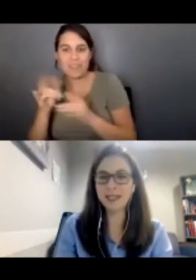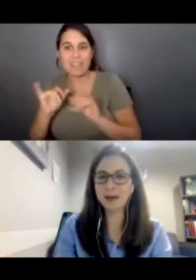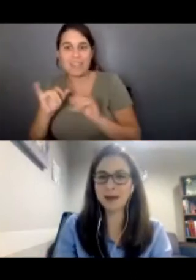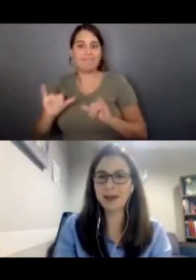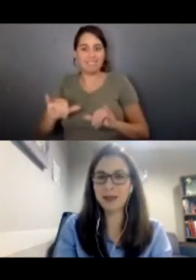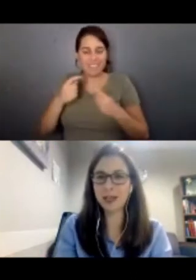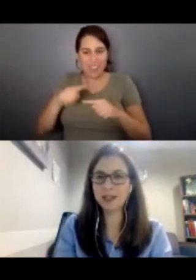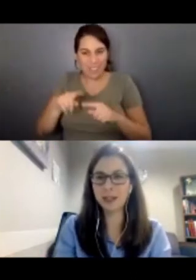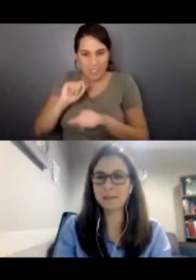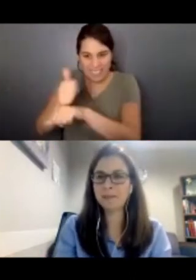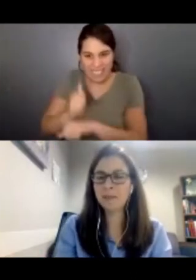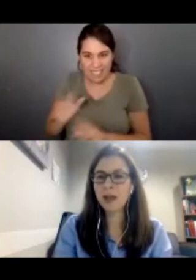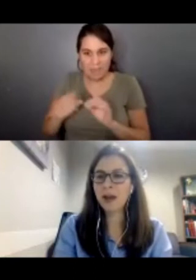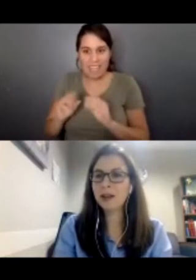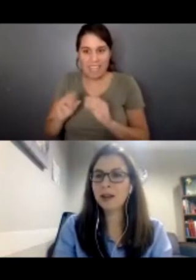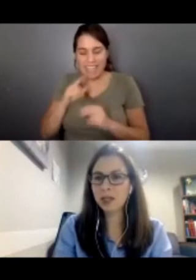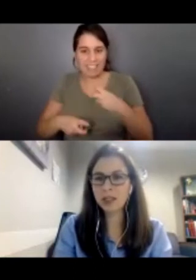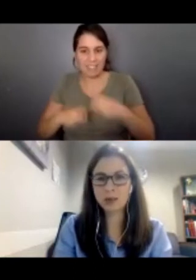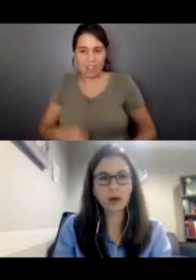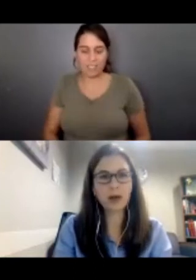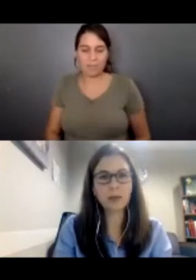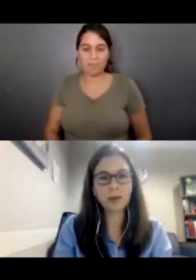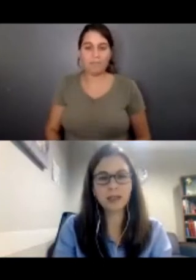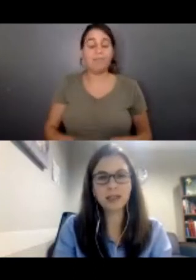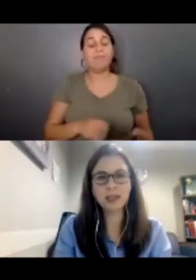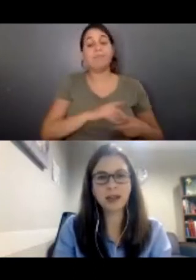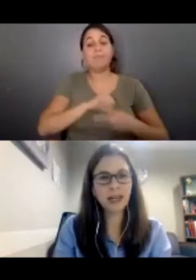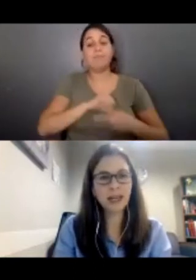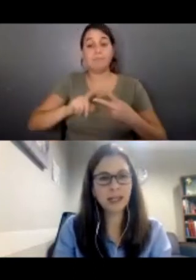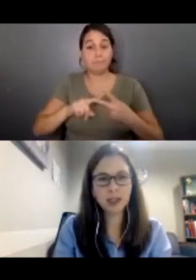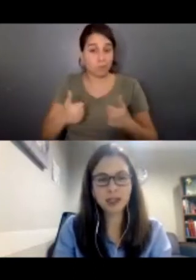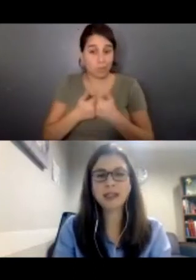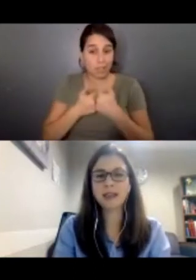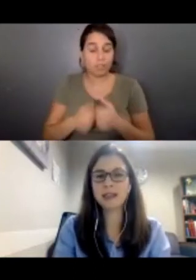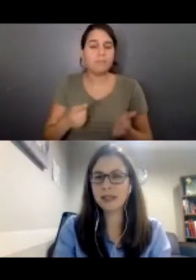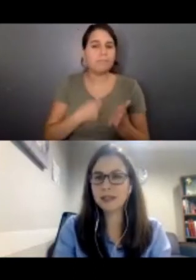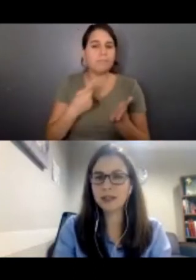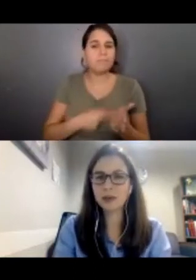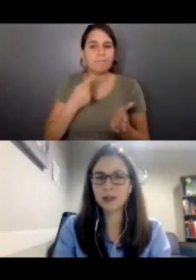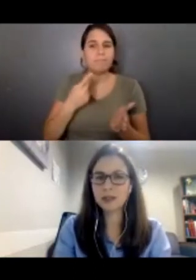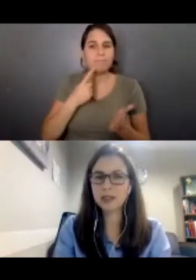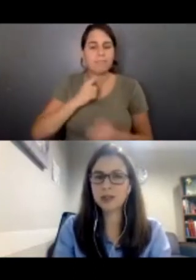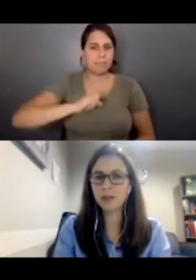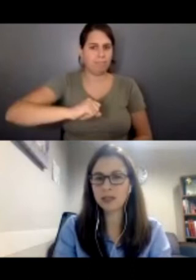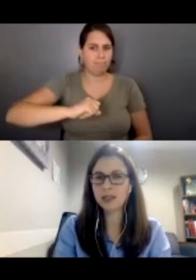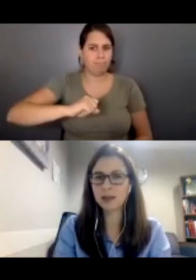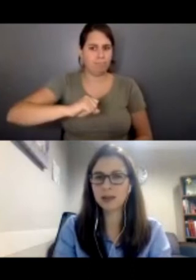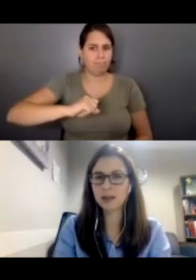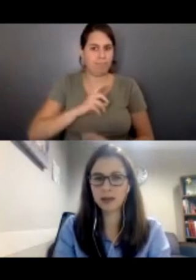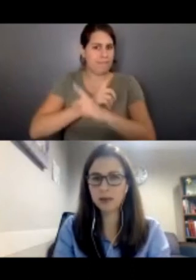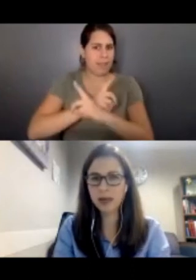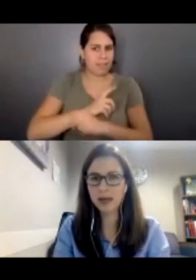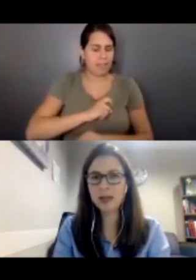meetings can be challenging. Another challenge that was brought up is occasionally defensiveness or resistance from residents